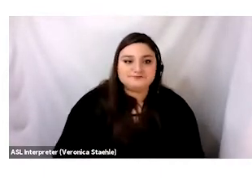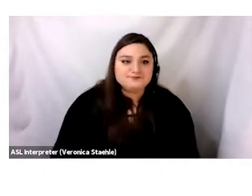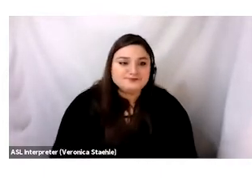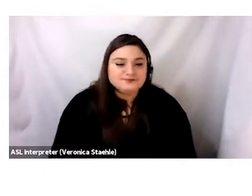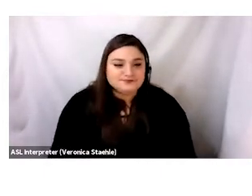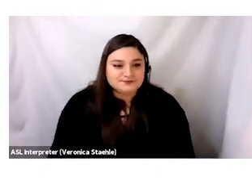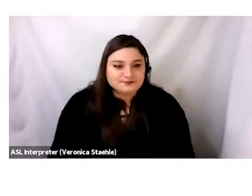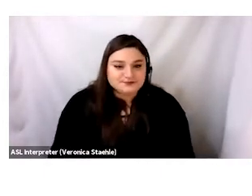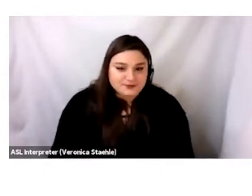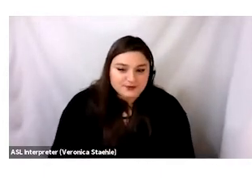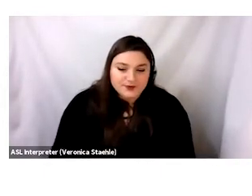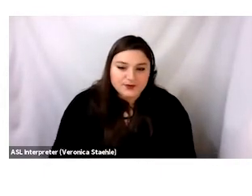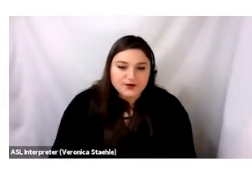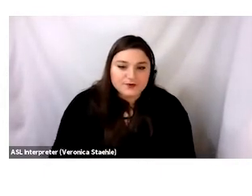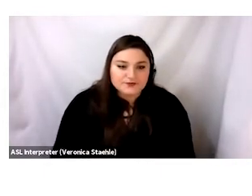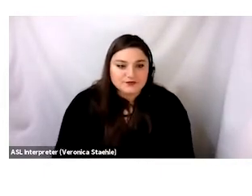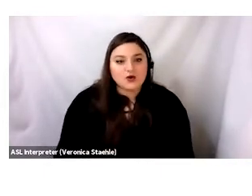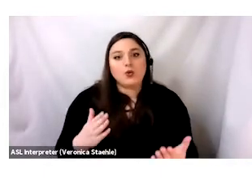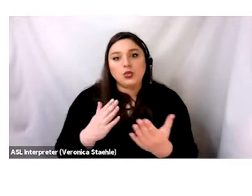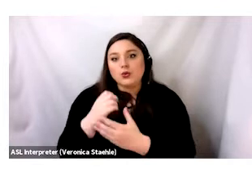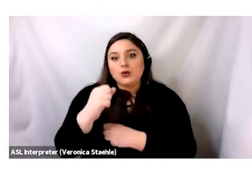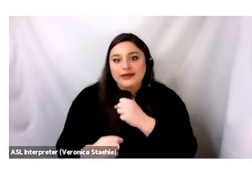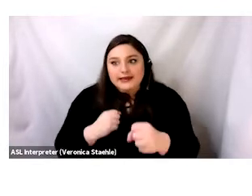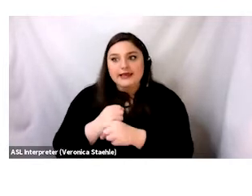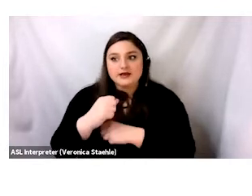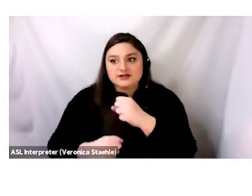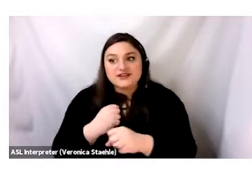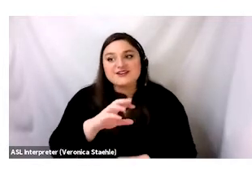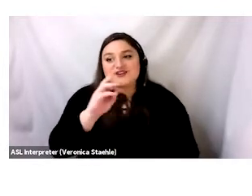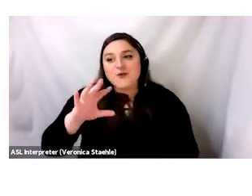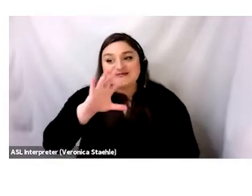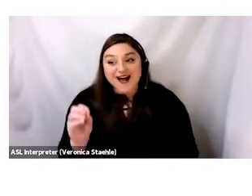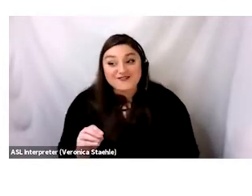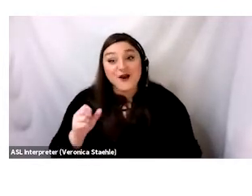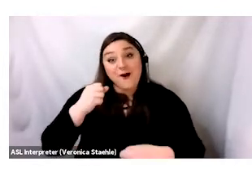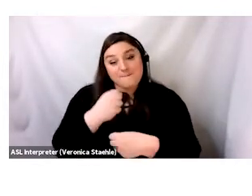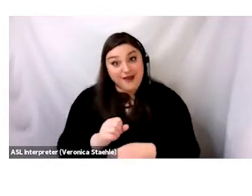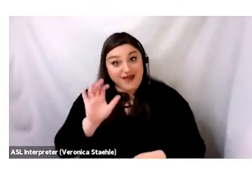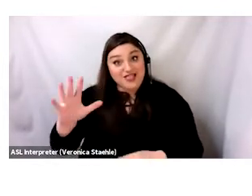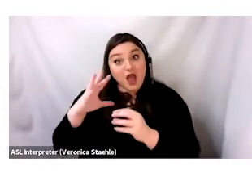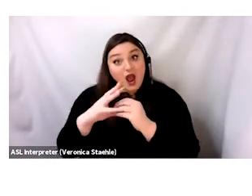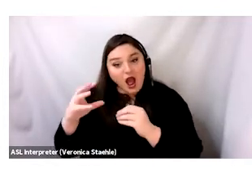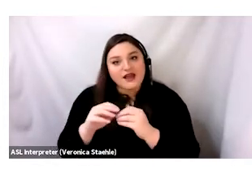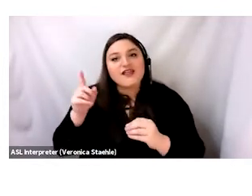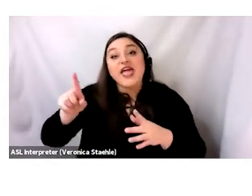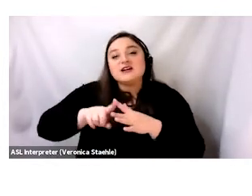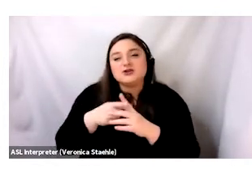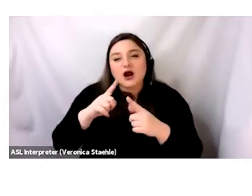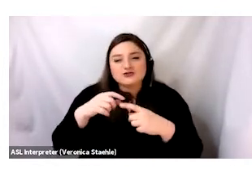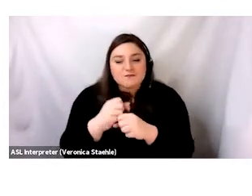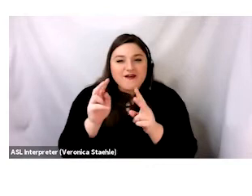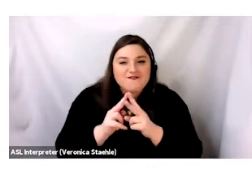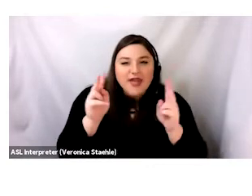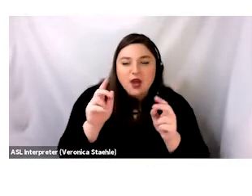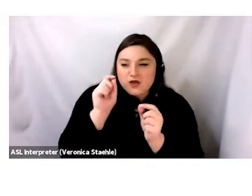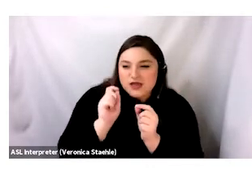years of West Africa creating this cotton culture was intricate textiles that were made from natural fibers, one of which was